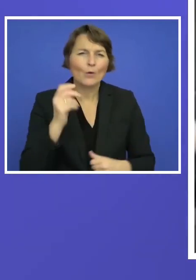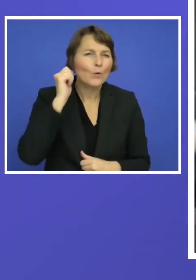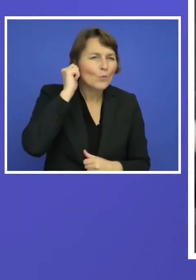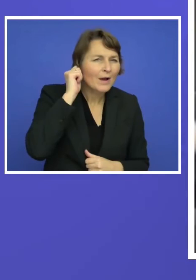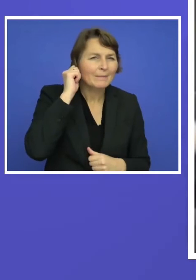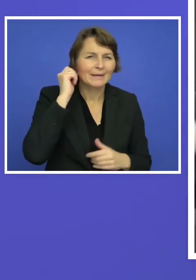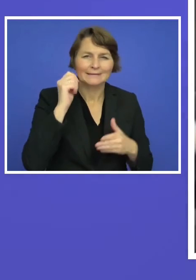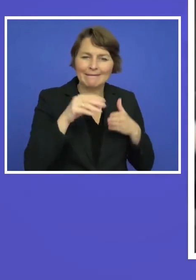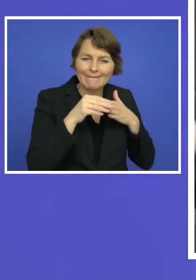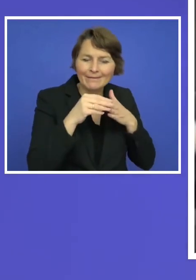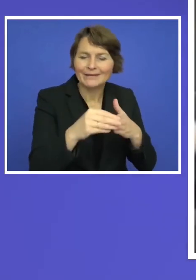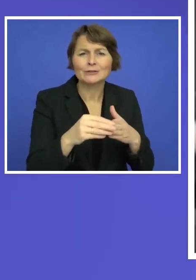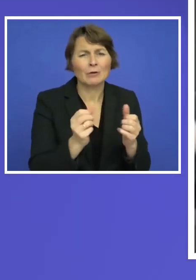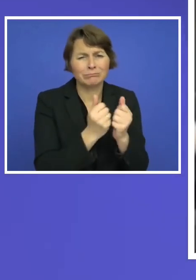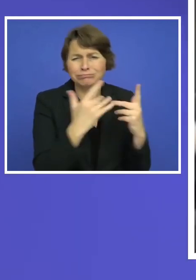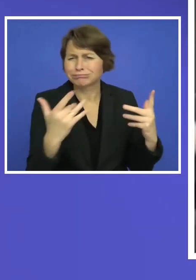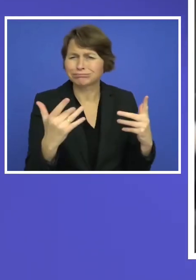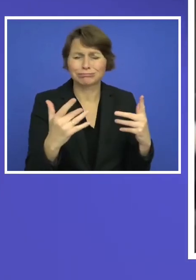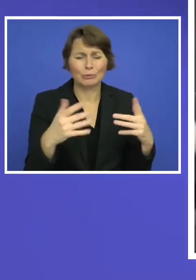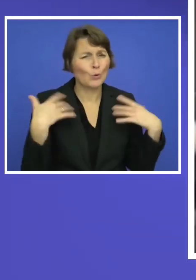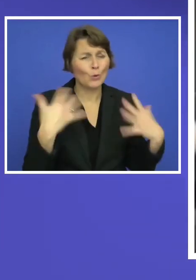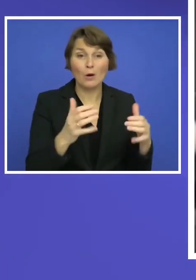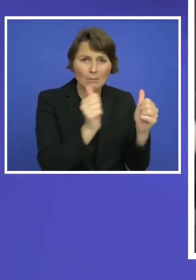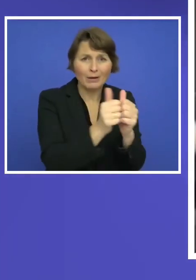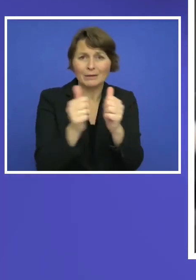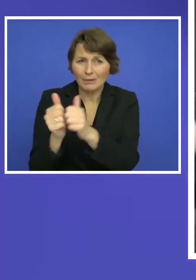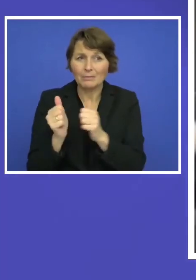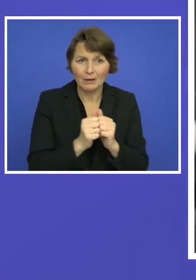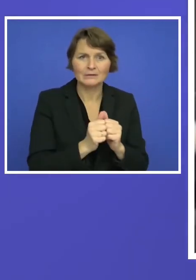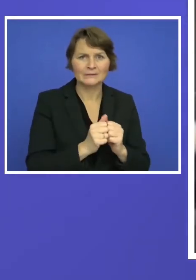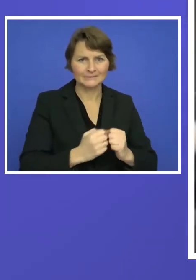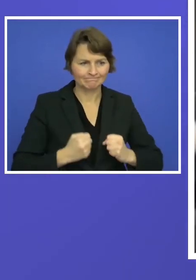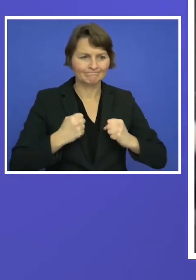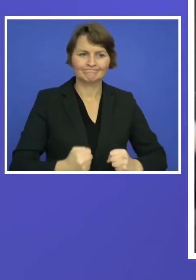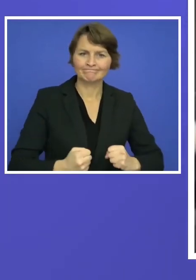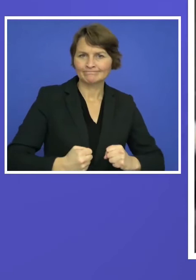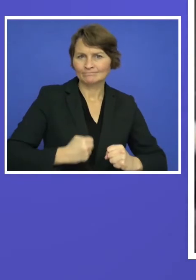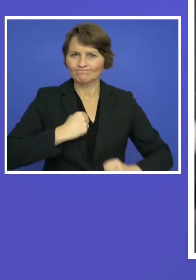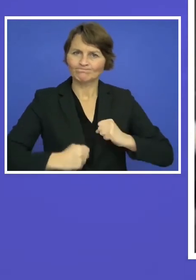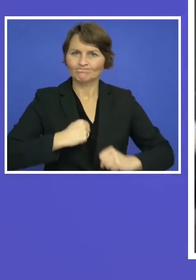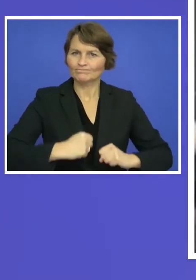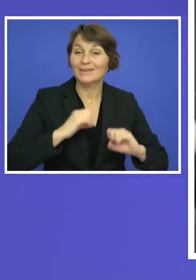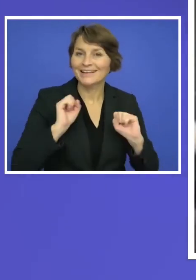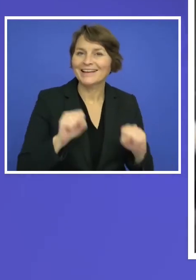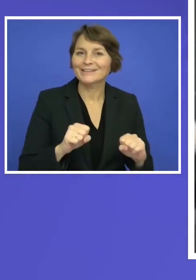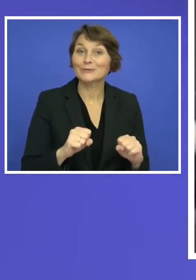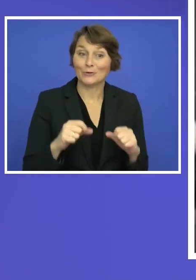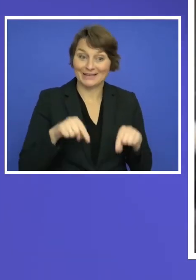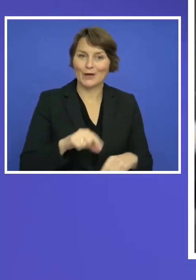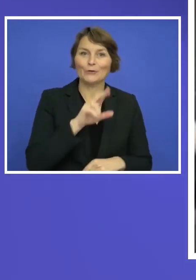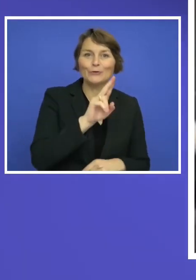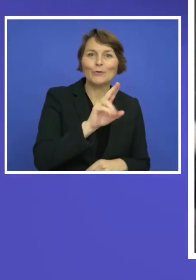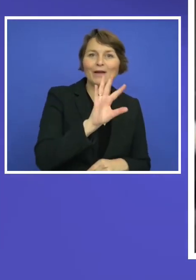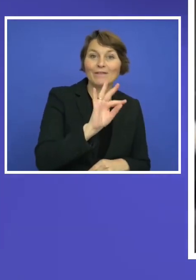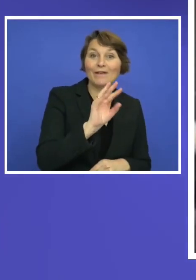power in partnerships. So this acknowledgement of the new relationship that's been formed with UfM and WHO is one that we